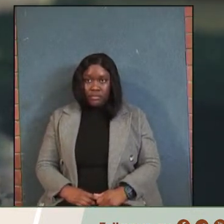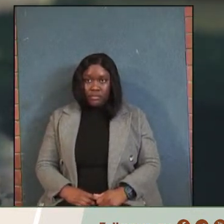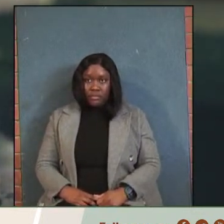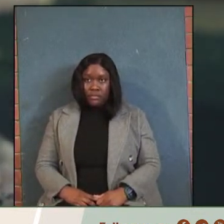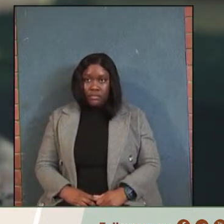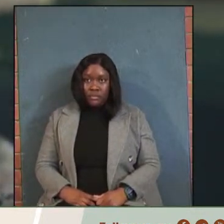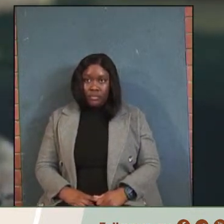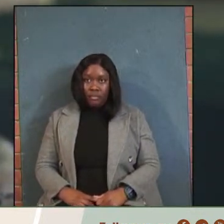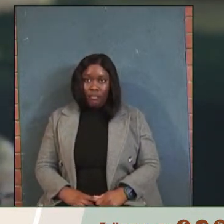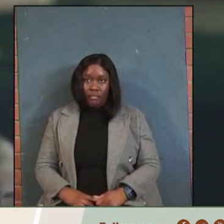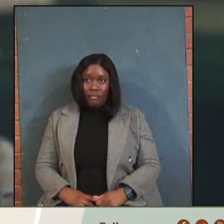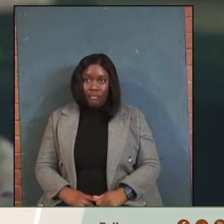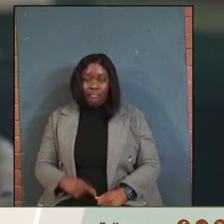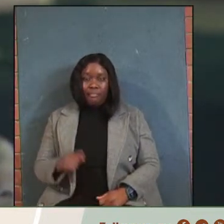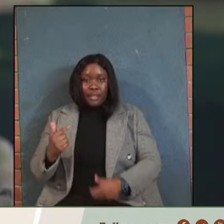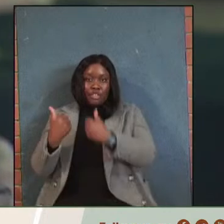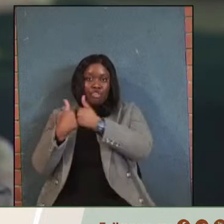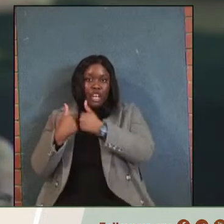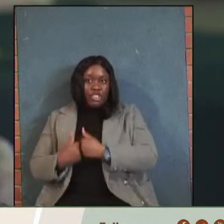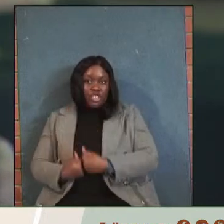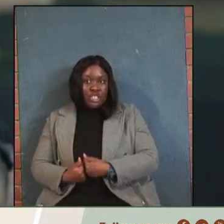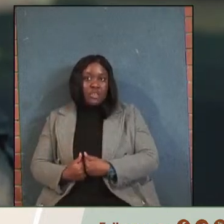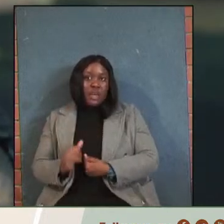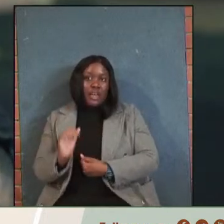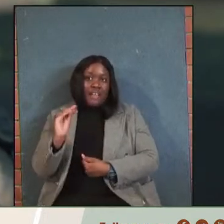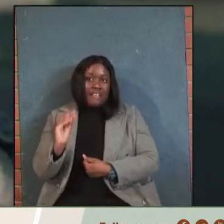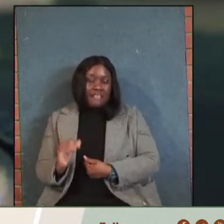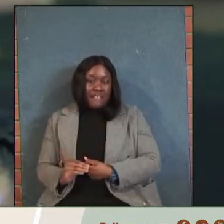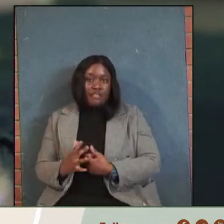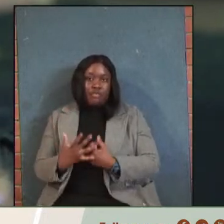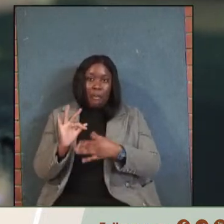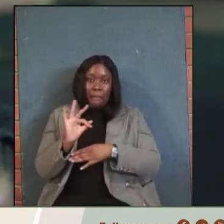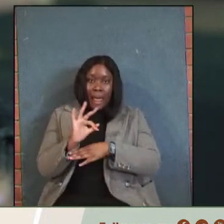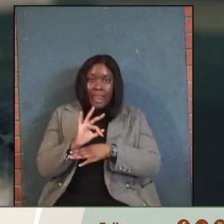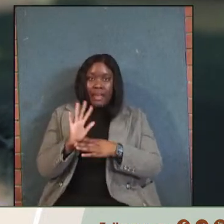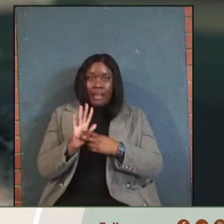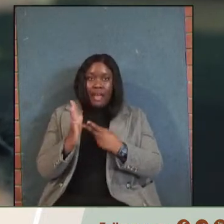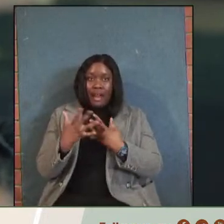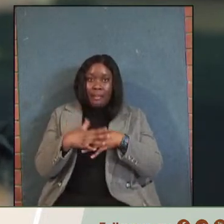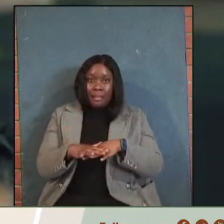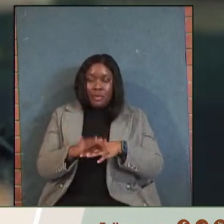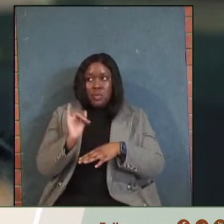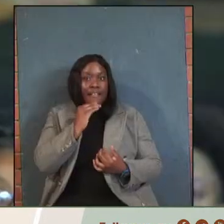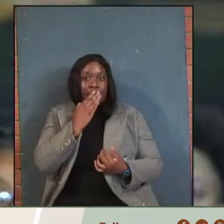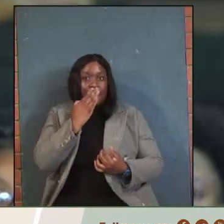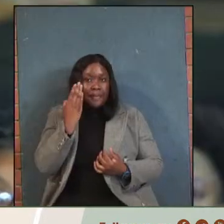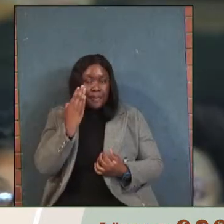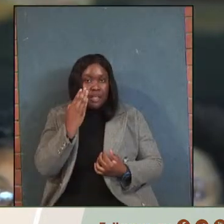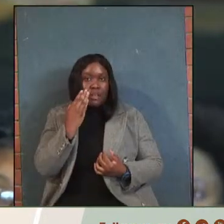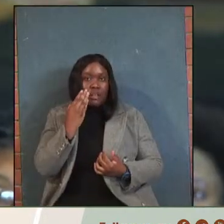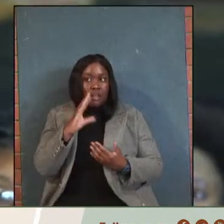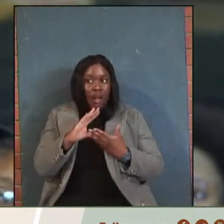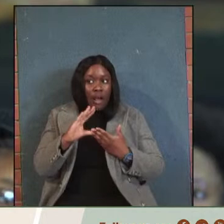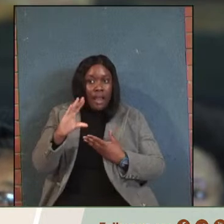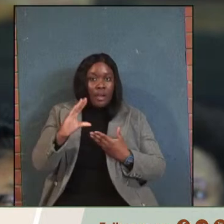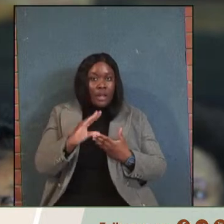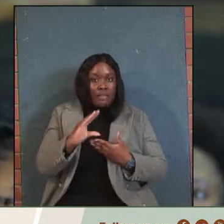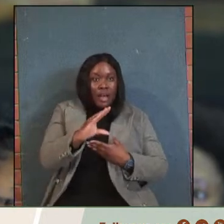there could be a lot of challenges that could come up with planning and implementing aftercare services. Okay, the first challenge, allocating funds to